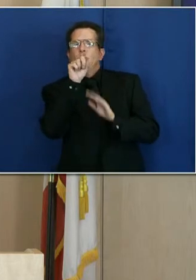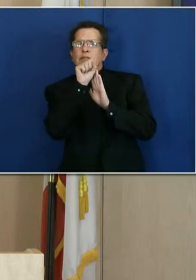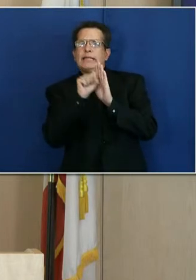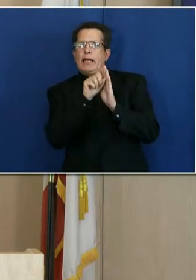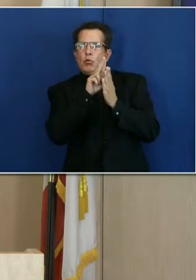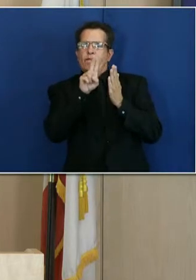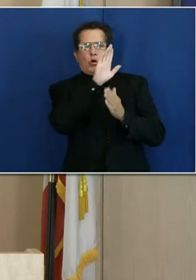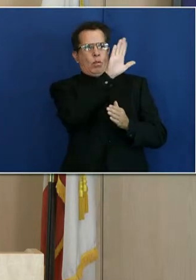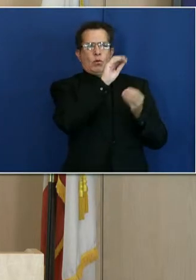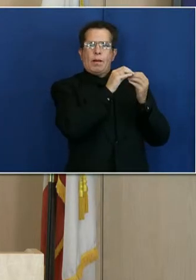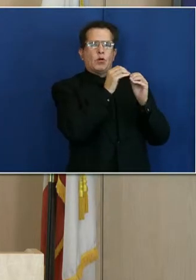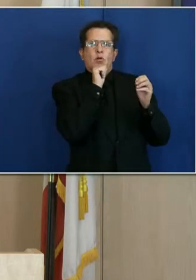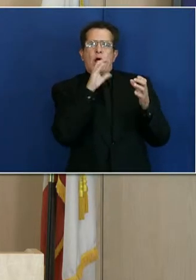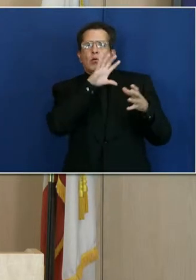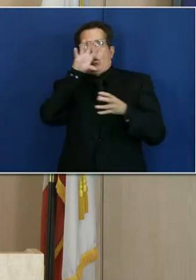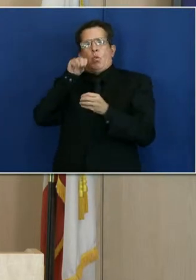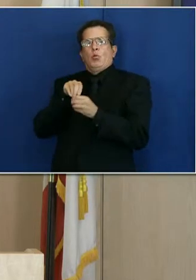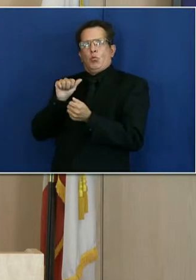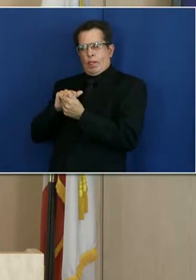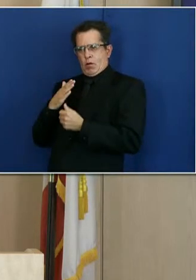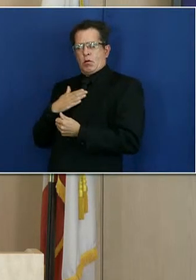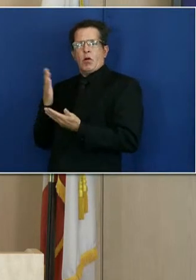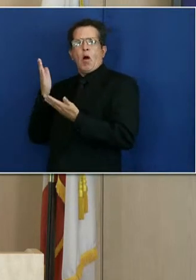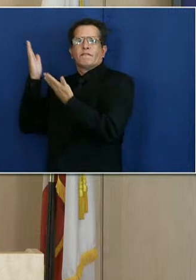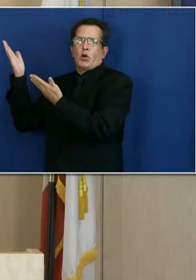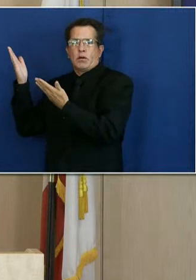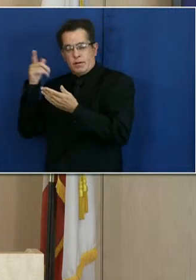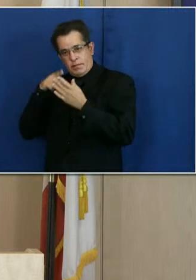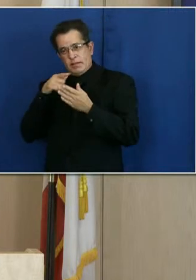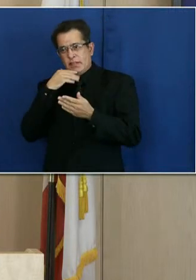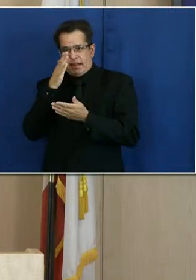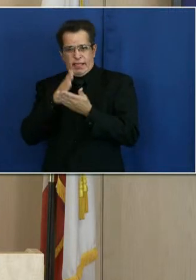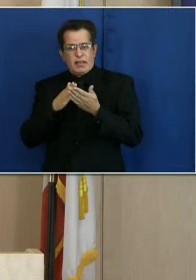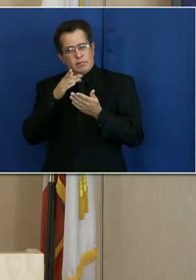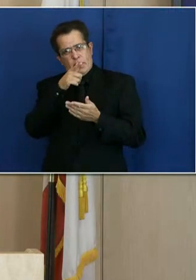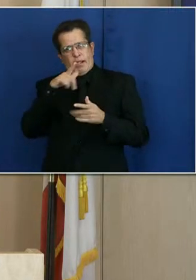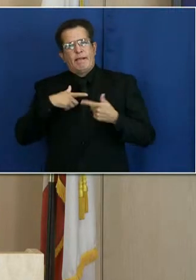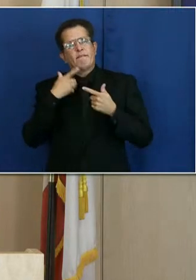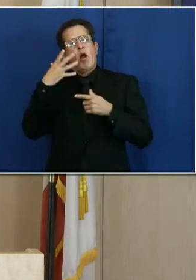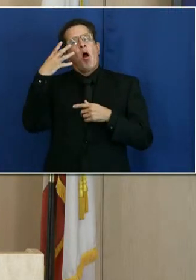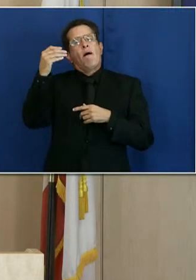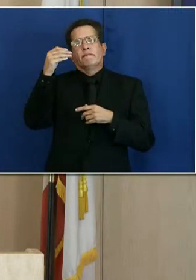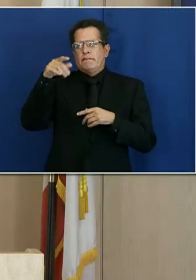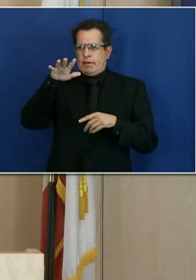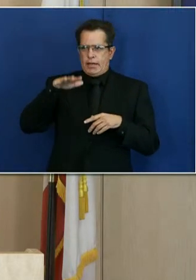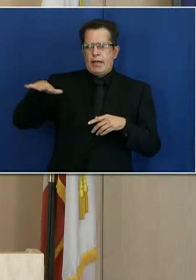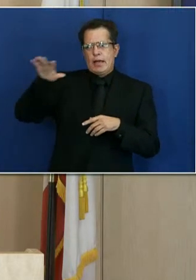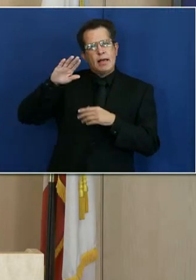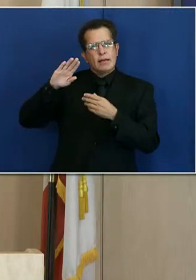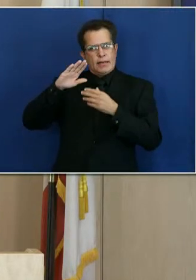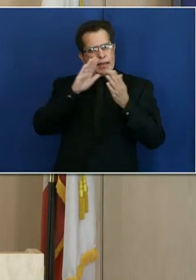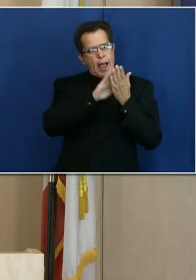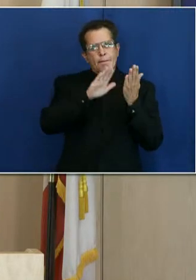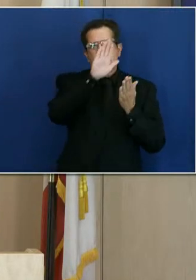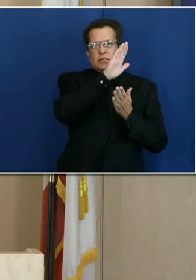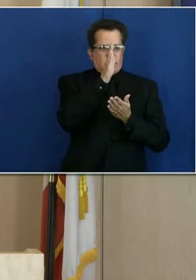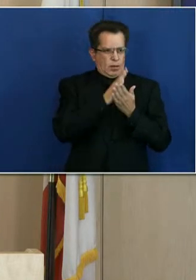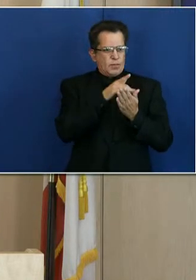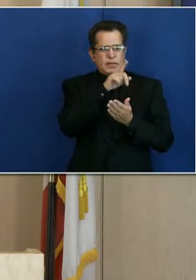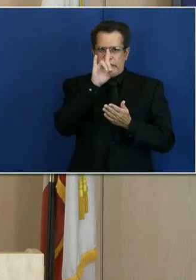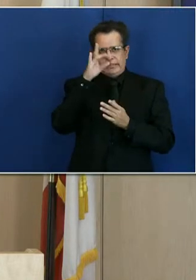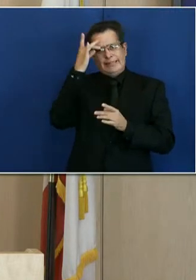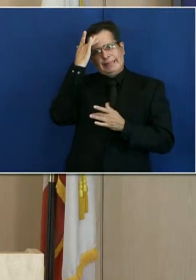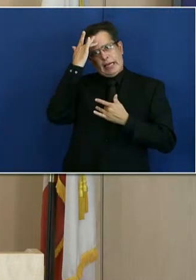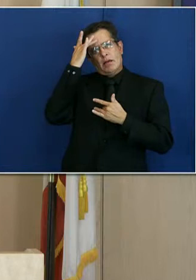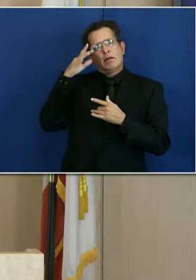but the school says that 75% of the cases are from students who are living off campus. So that means people are testing positive, using services, running errands, and